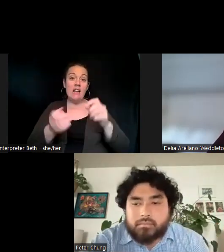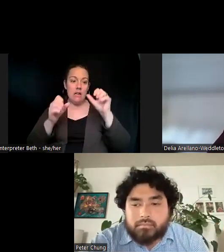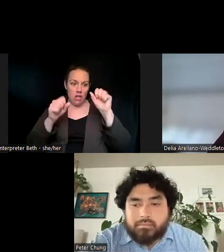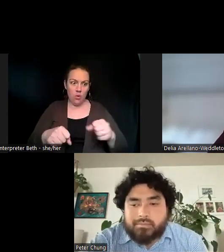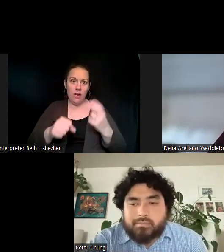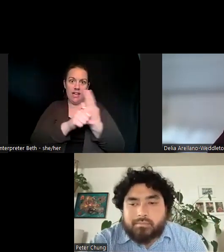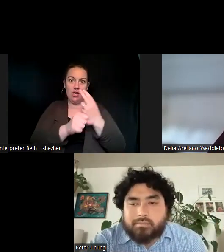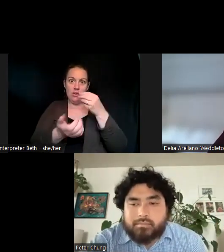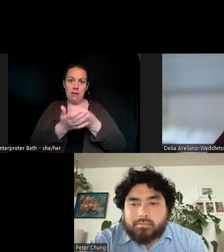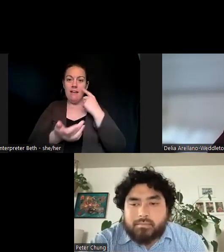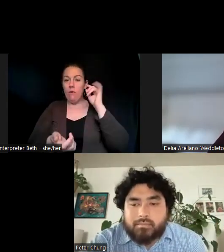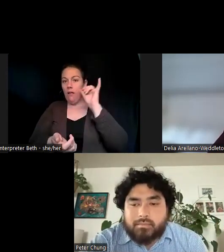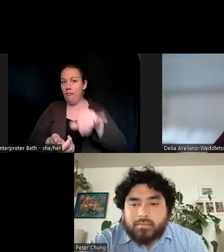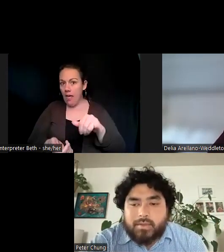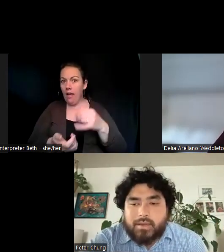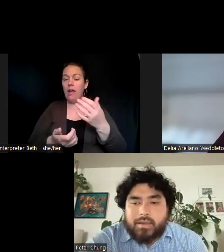down.